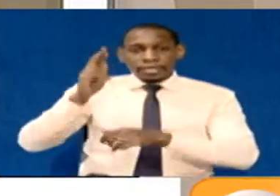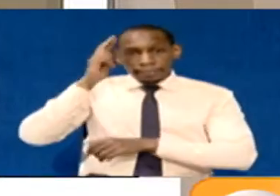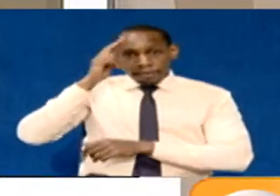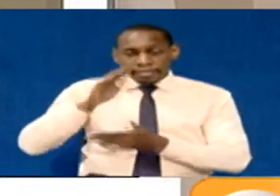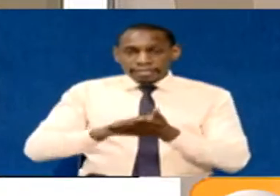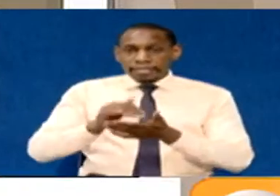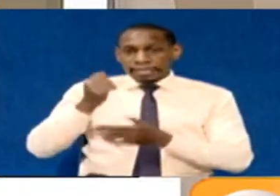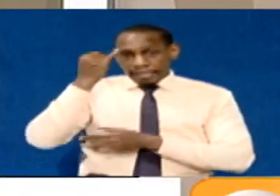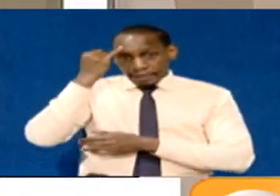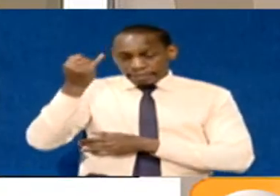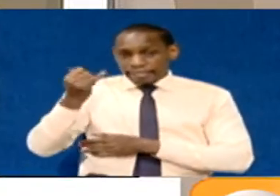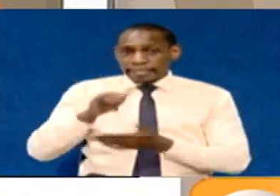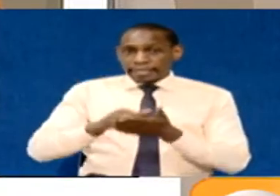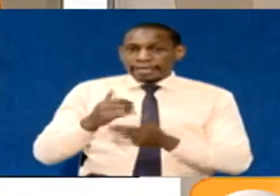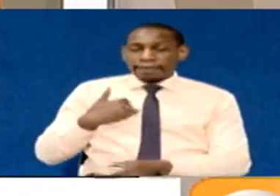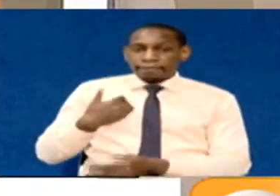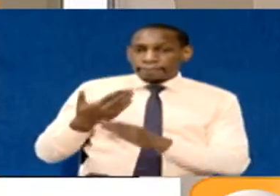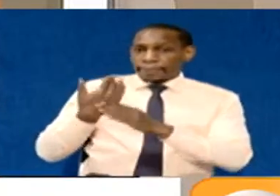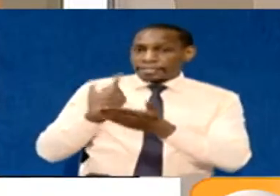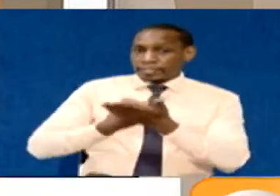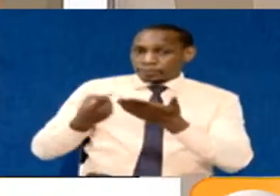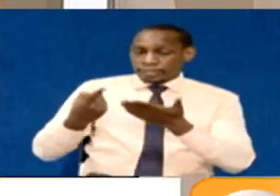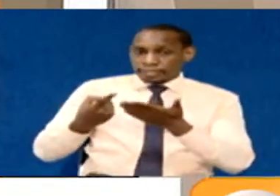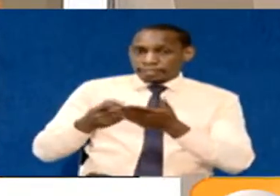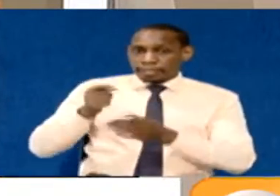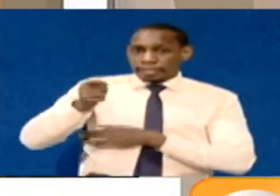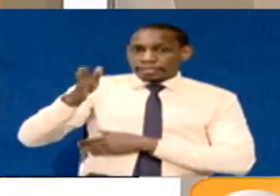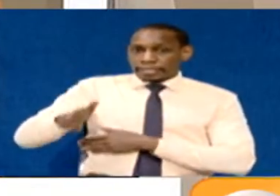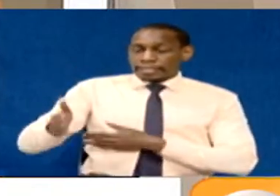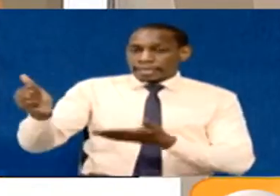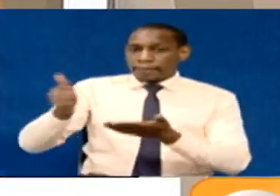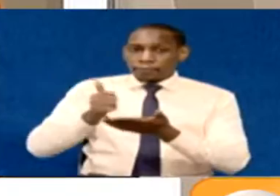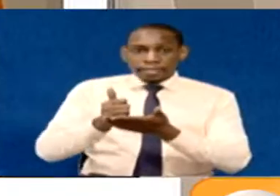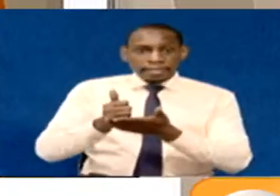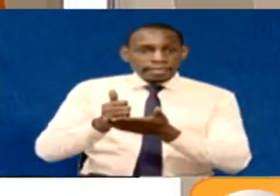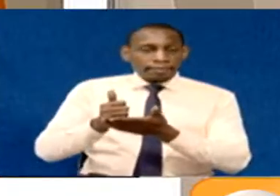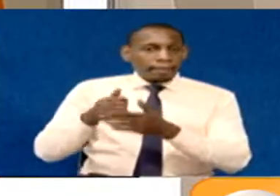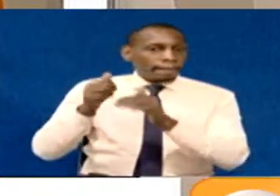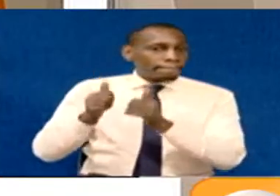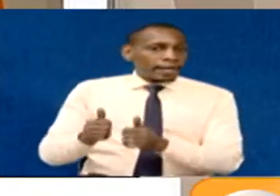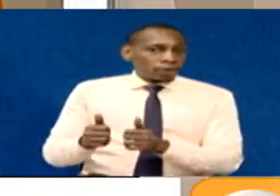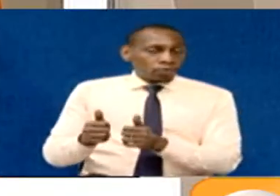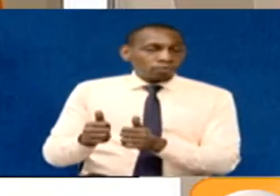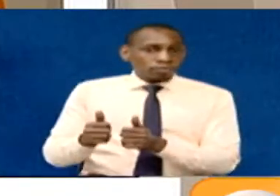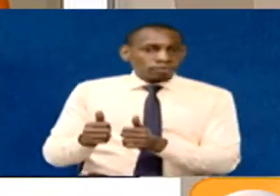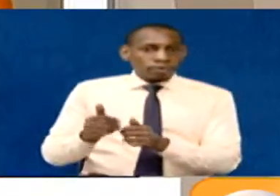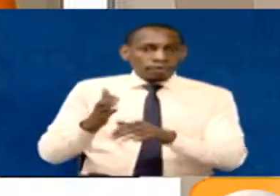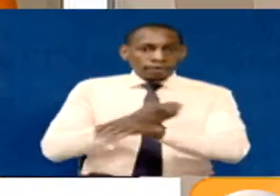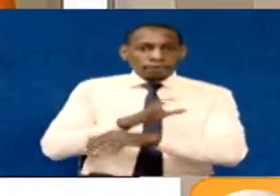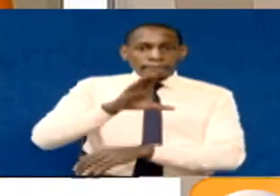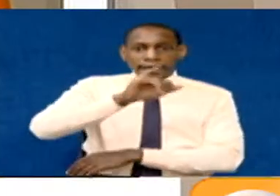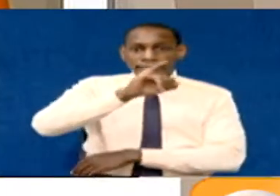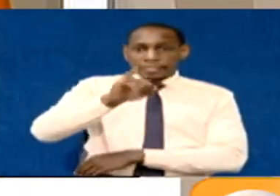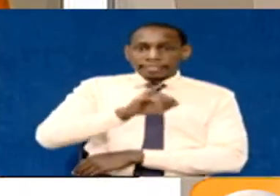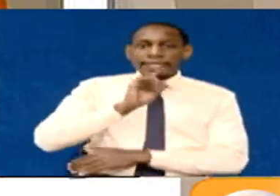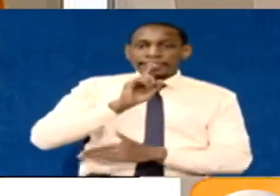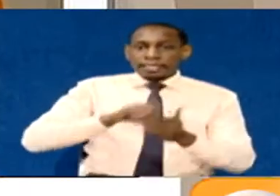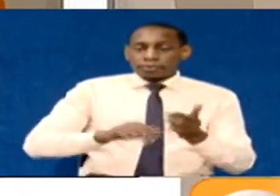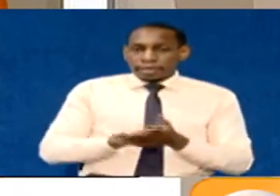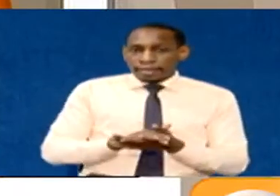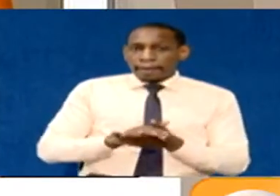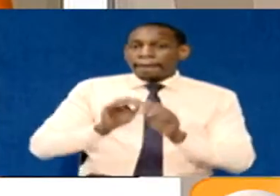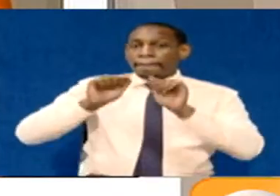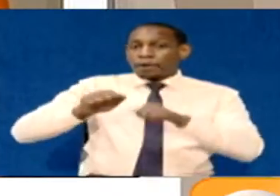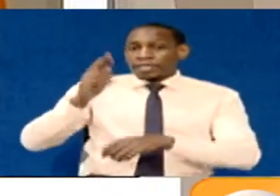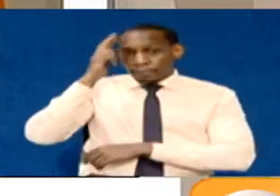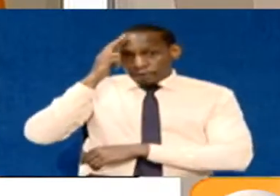that perception that we had last week, I'm talking about why these guys were not were rejected, see, former Chief Justice David Maraga says that could be one